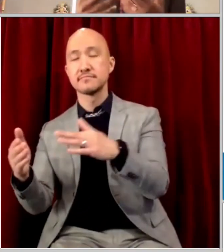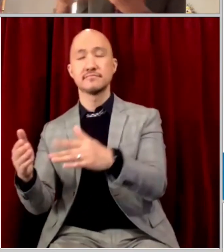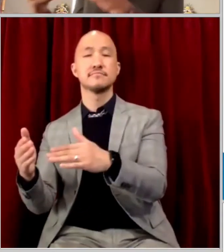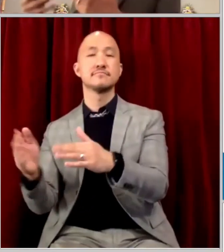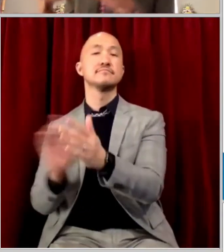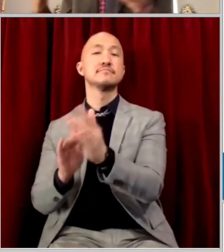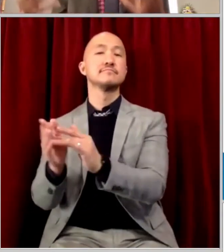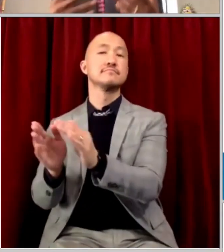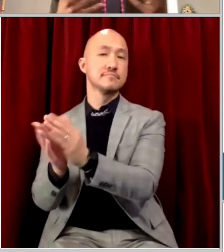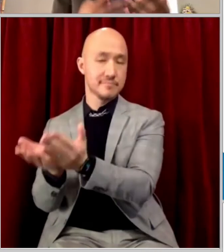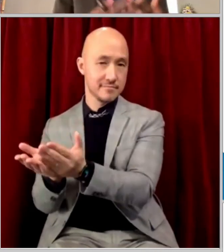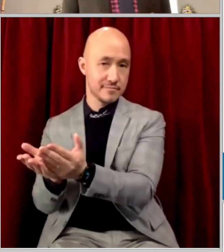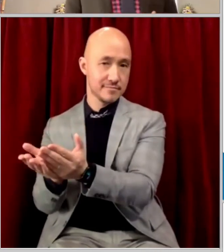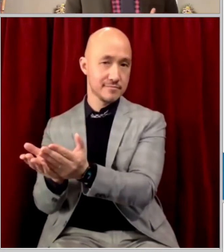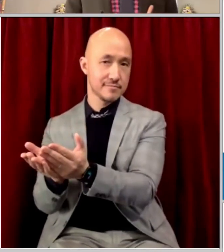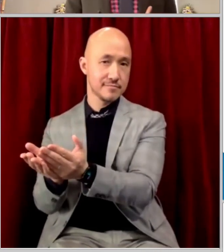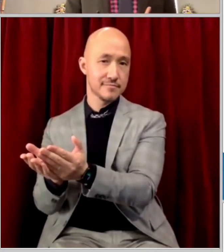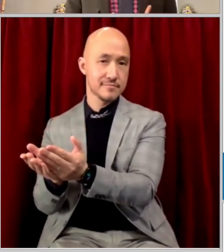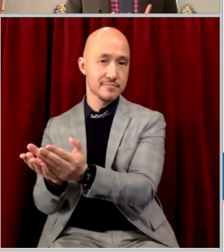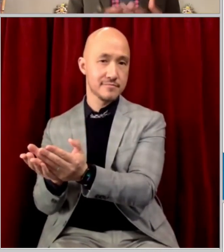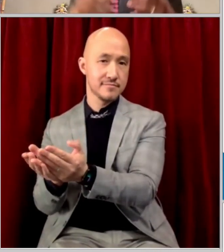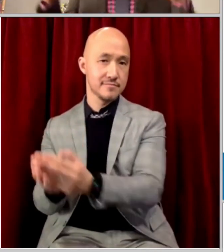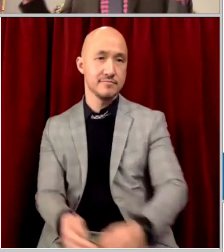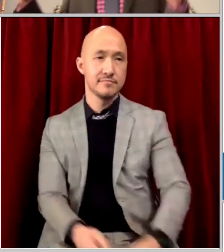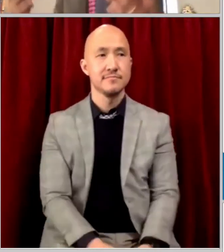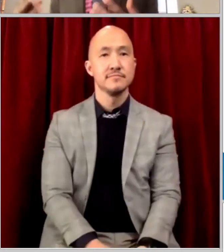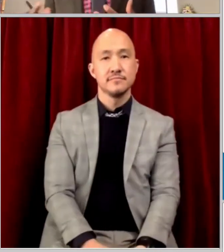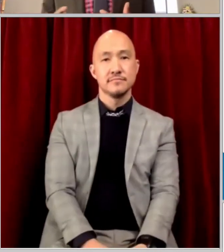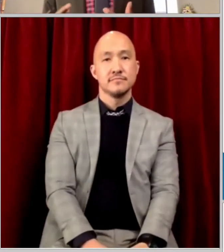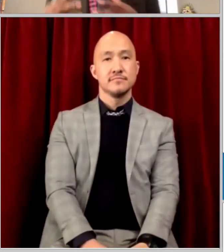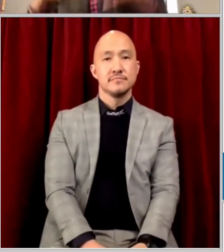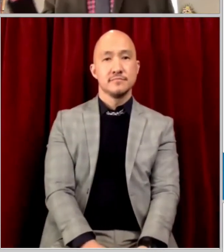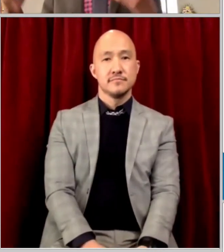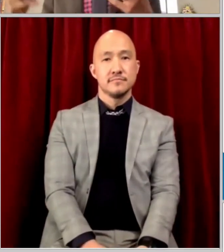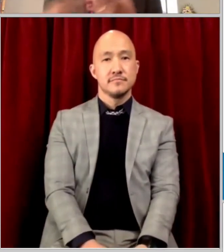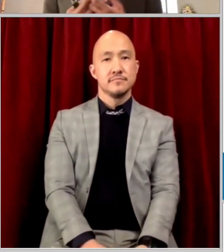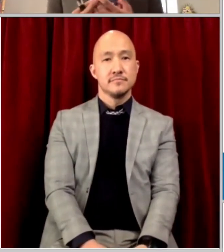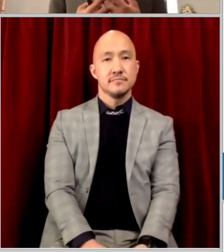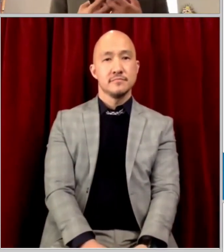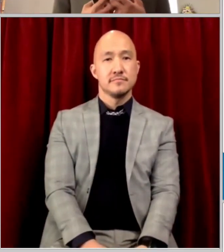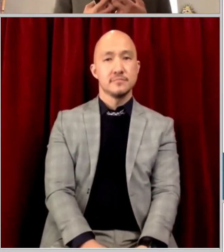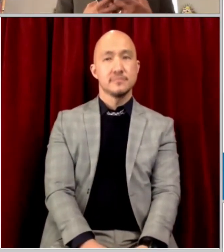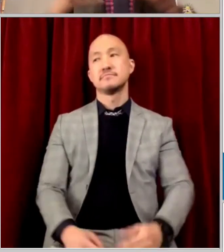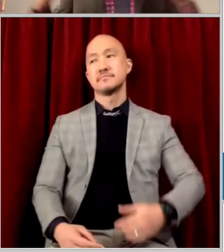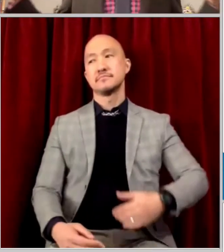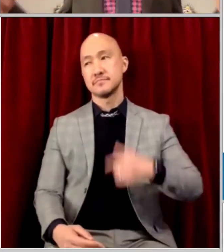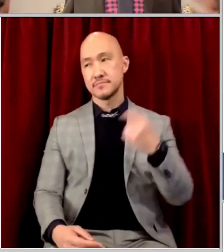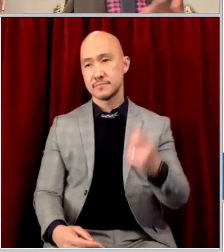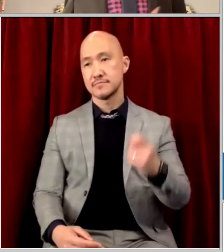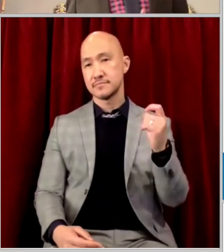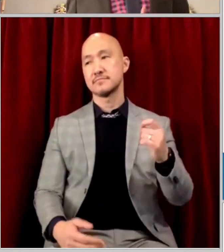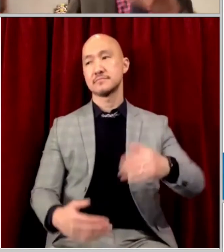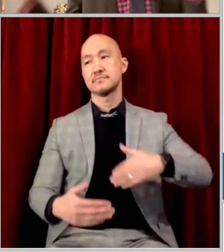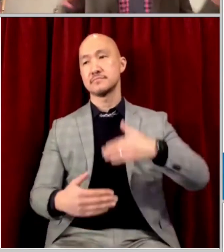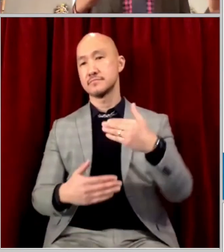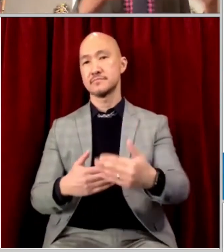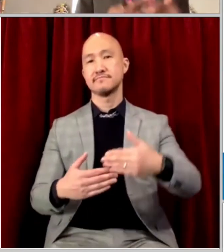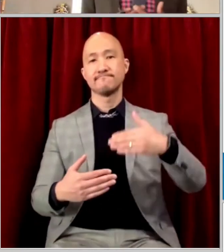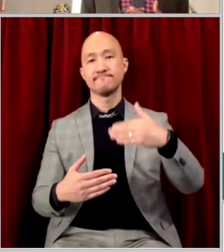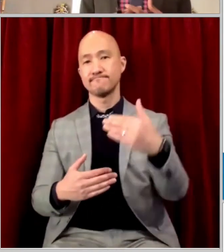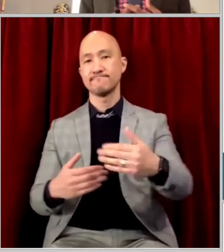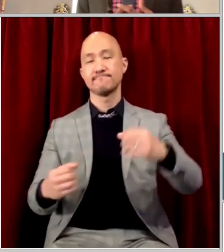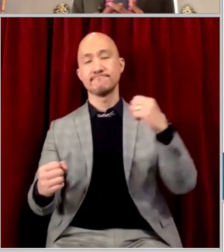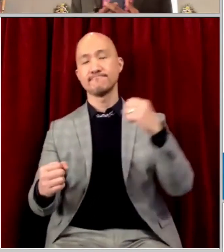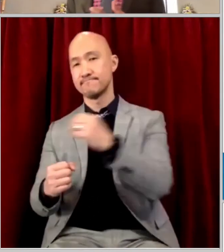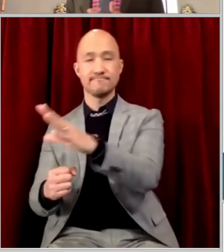more part of what you're experiencing in your life. But that's a part of the God effect, the light effect, that you're going to have and help them move